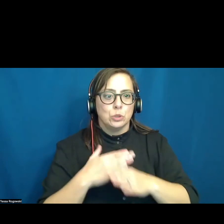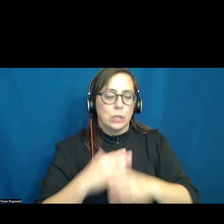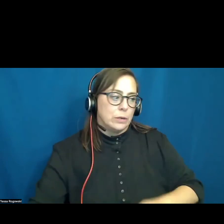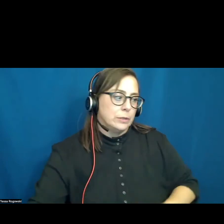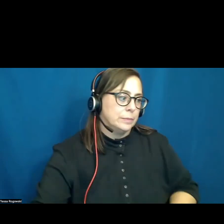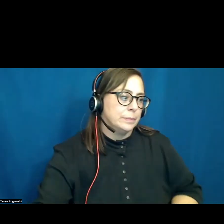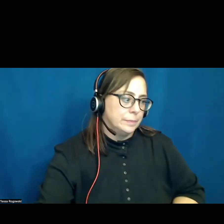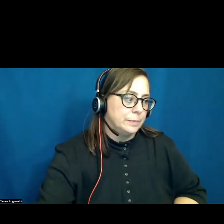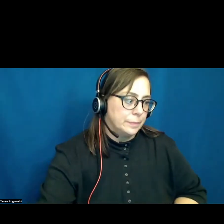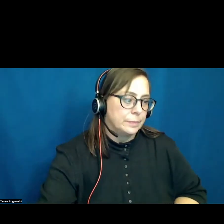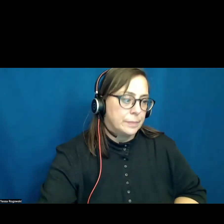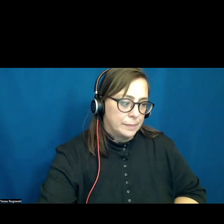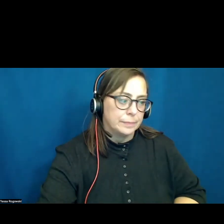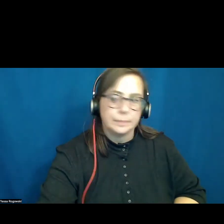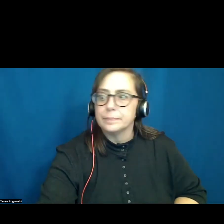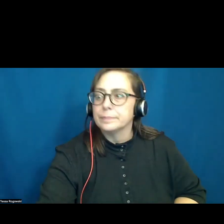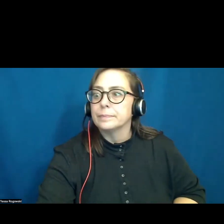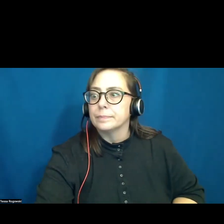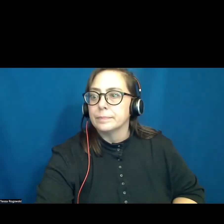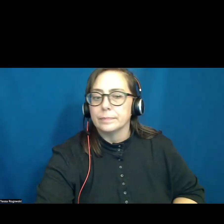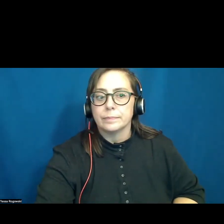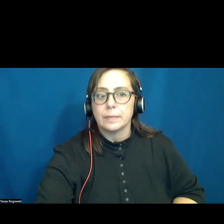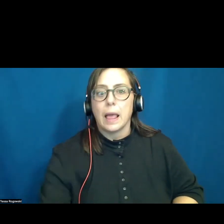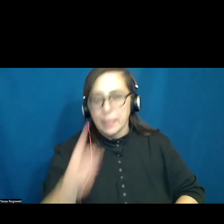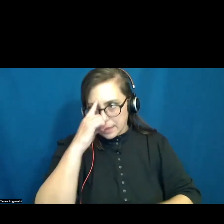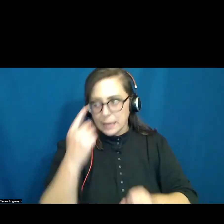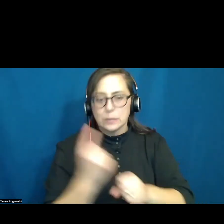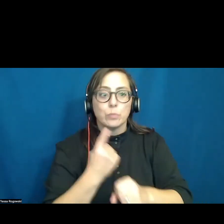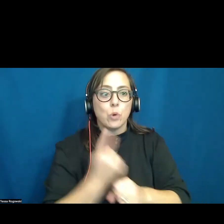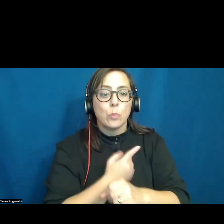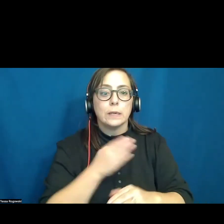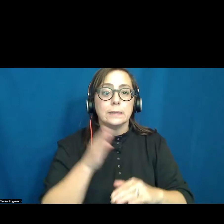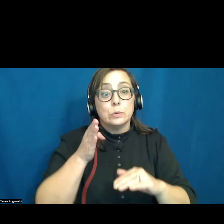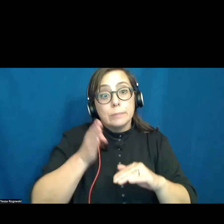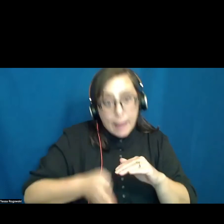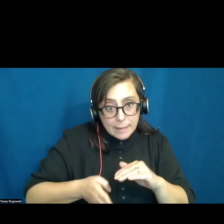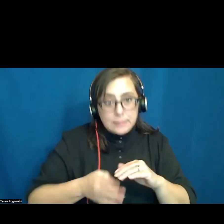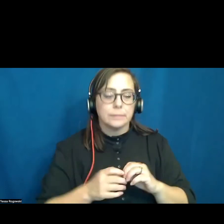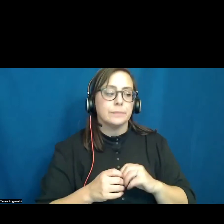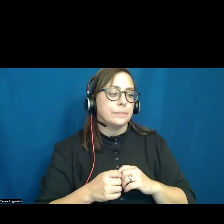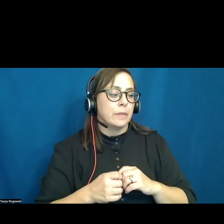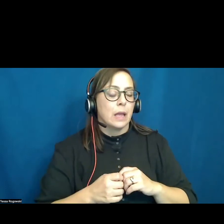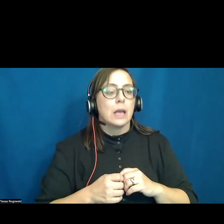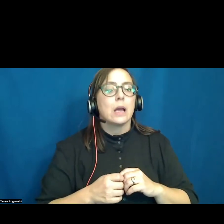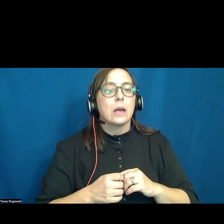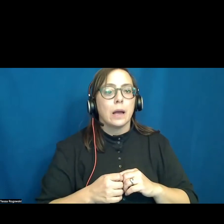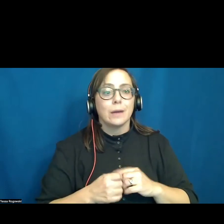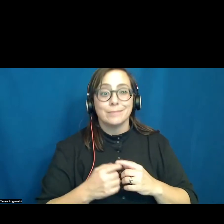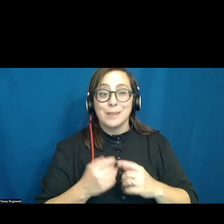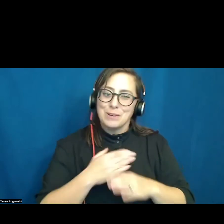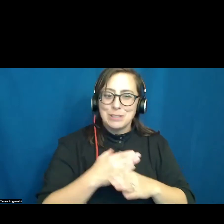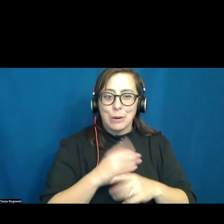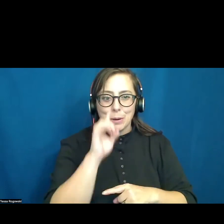And yeah, so I think it's appropriate to end the talk by sharing a boring poem